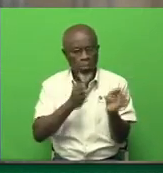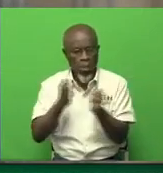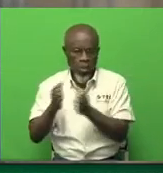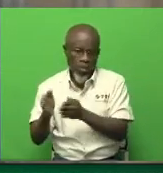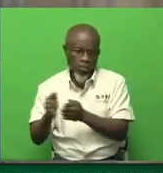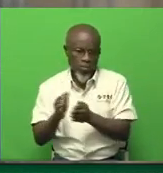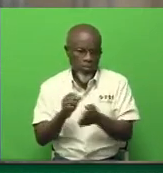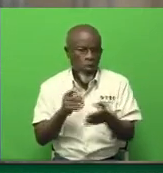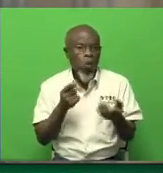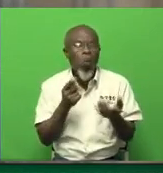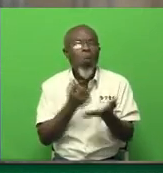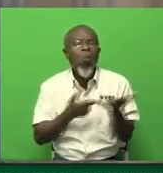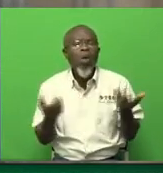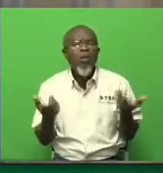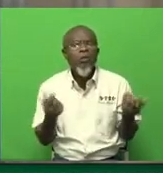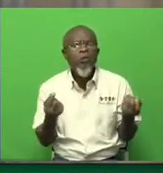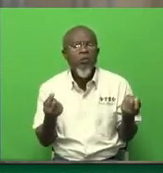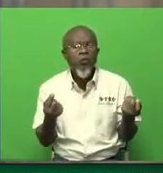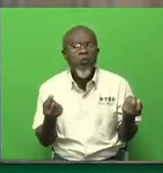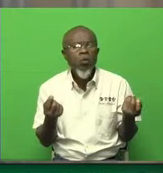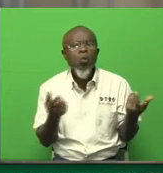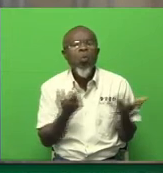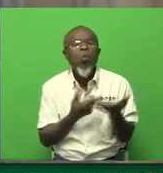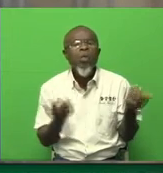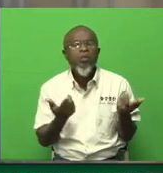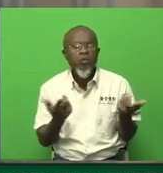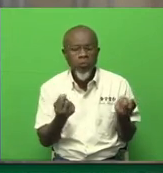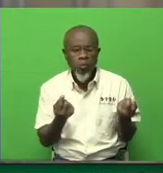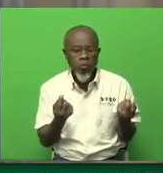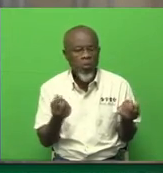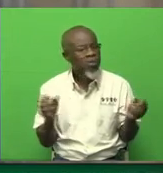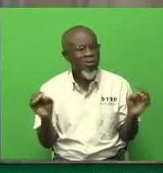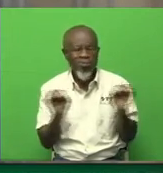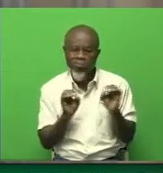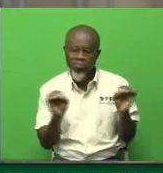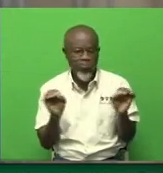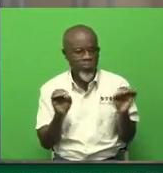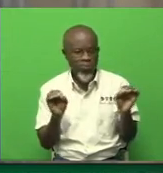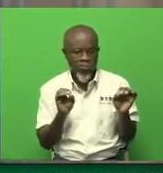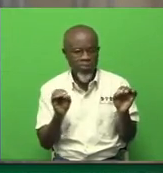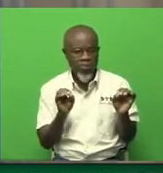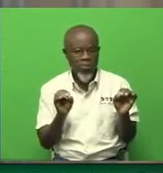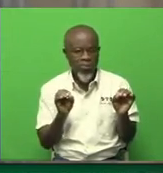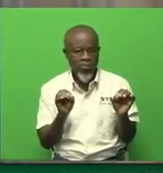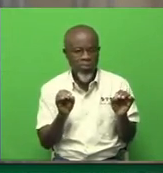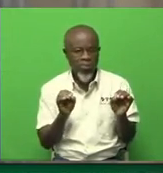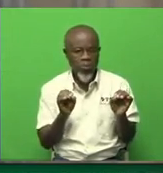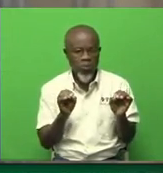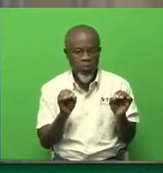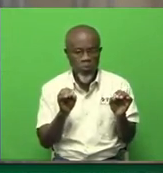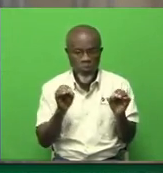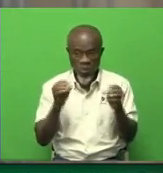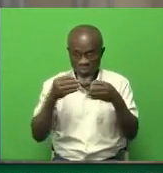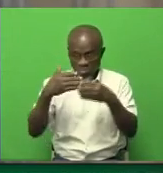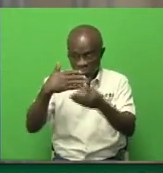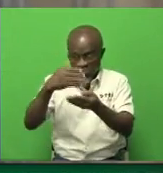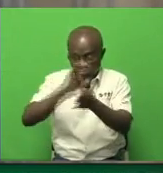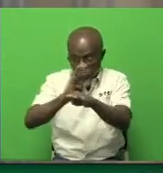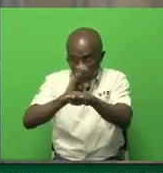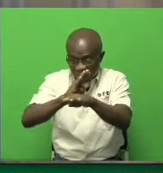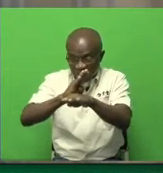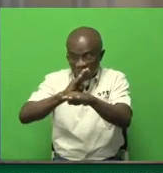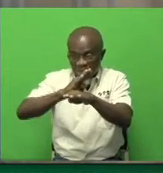what has been done to address this nothing has been done trading across borders rank 134 again